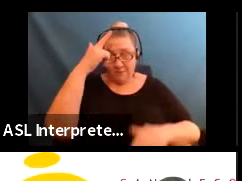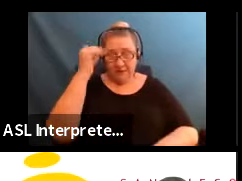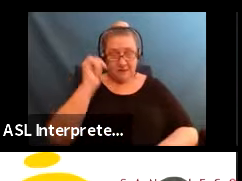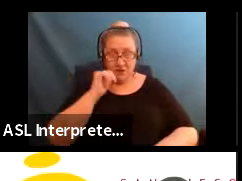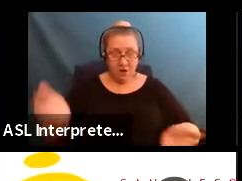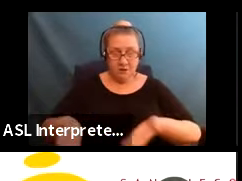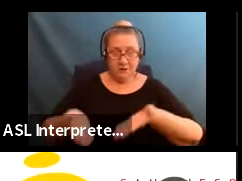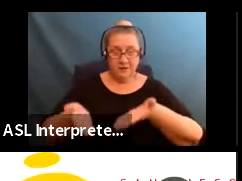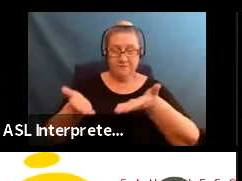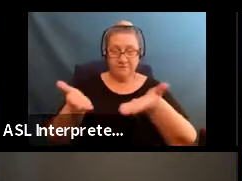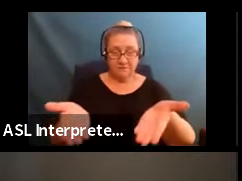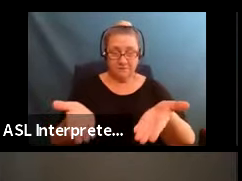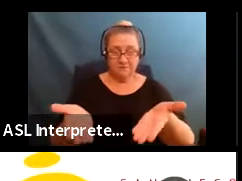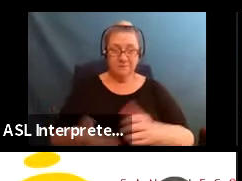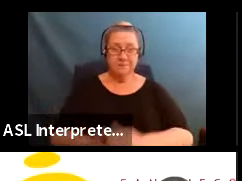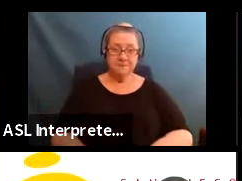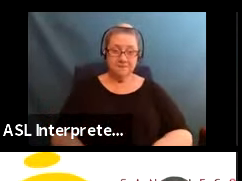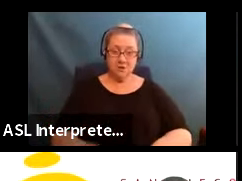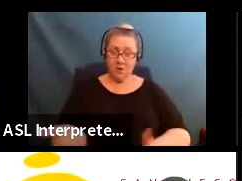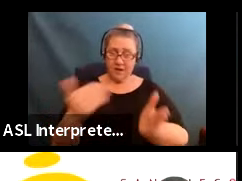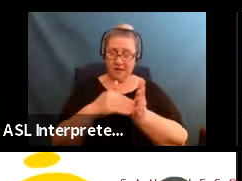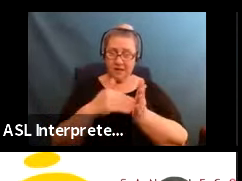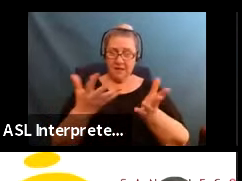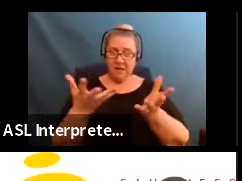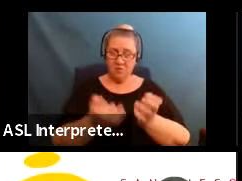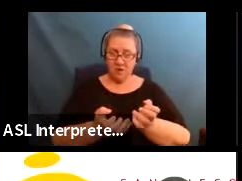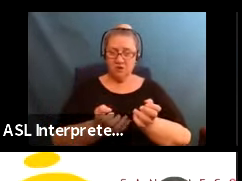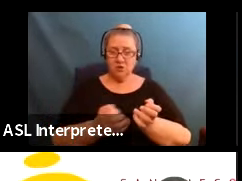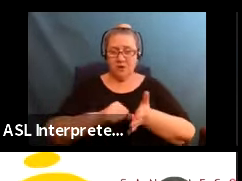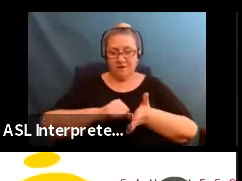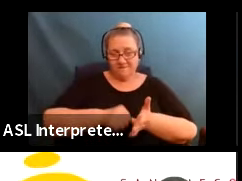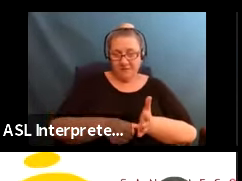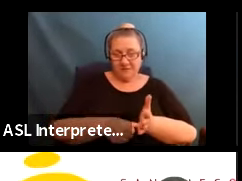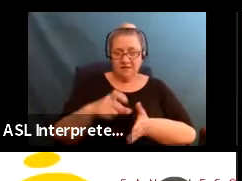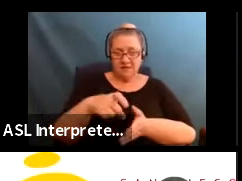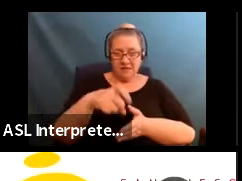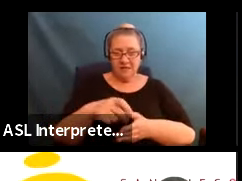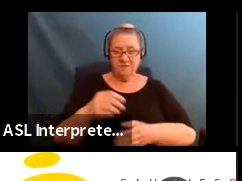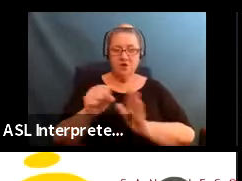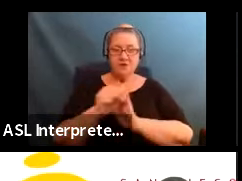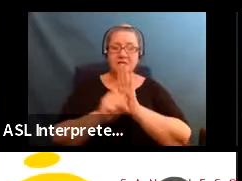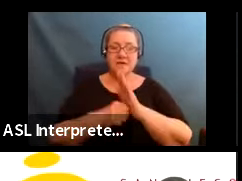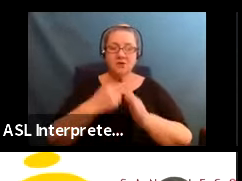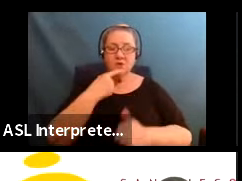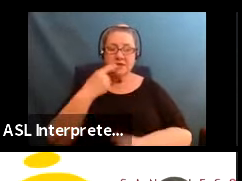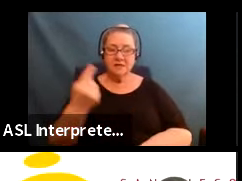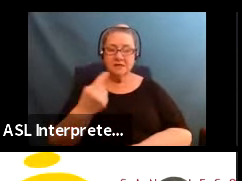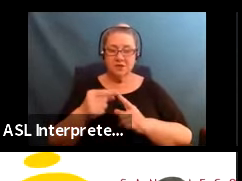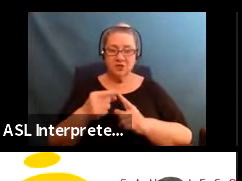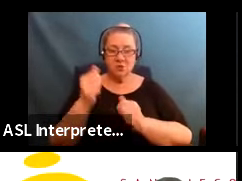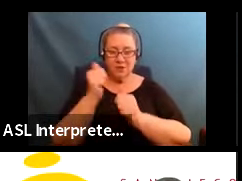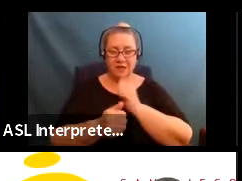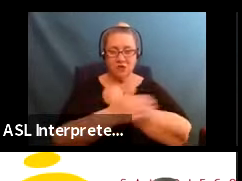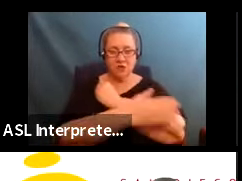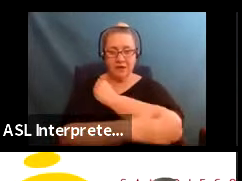And so I really want to, again, highlight the need, the importance for the state to say something to the counties that they need to go out to the